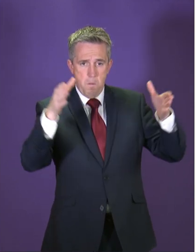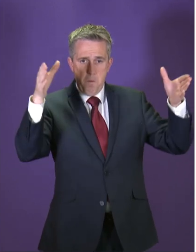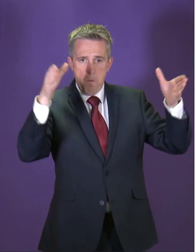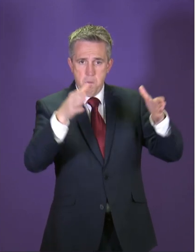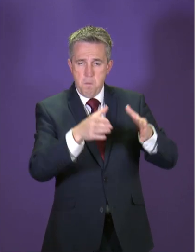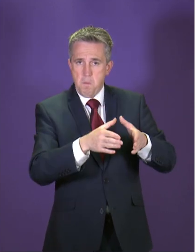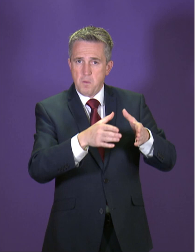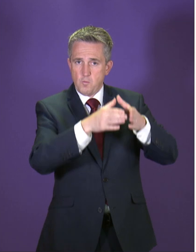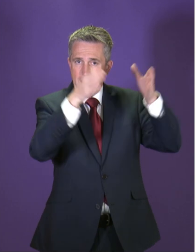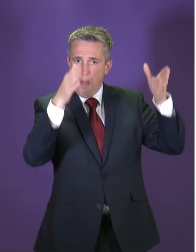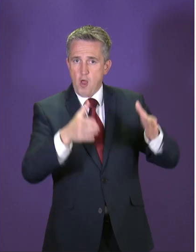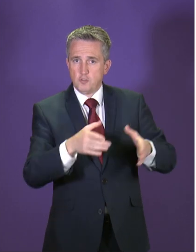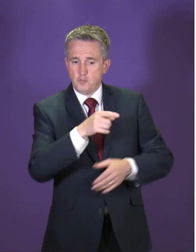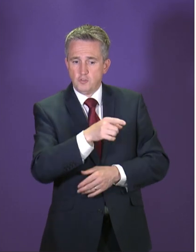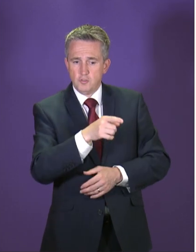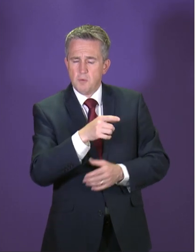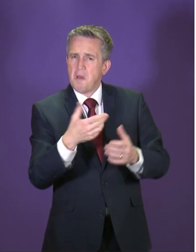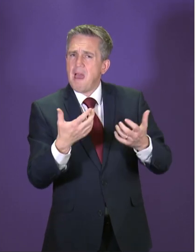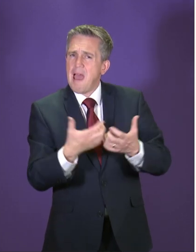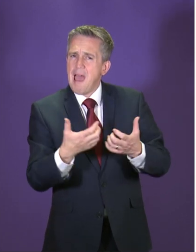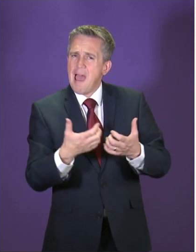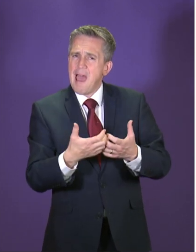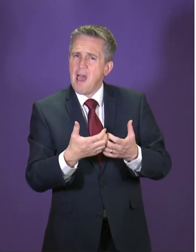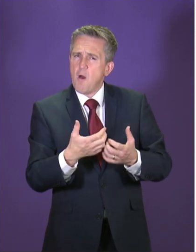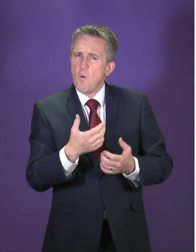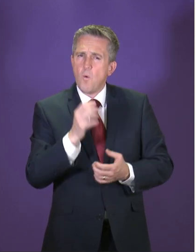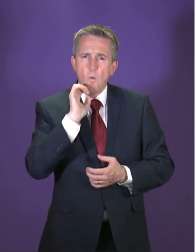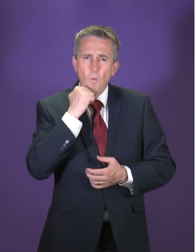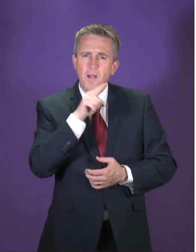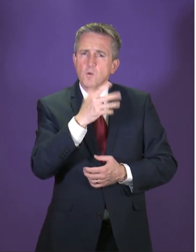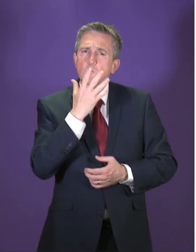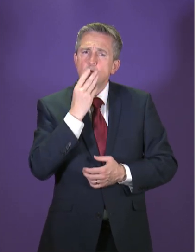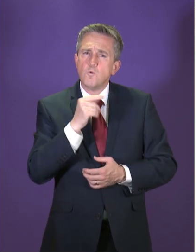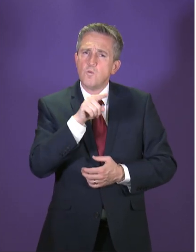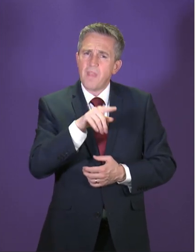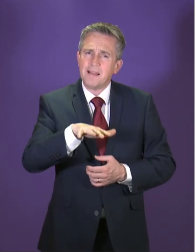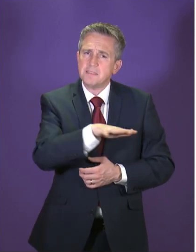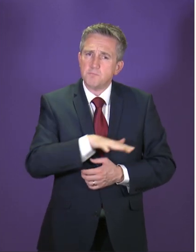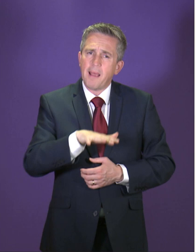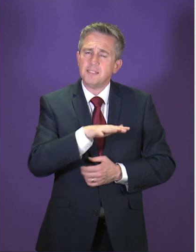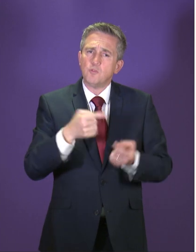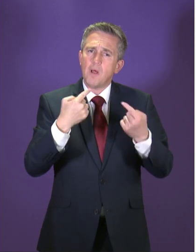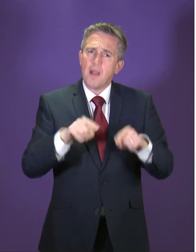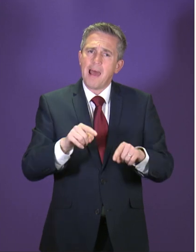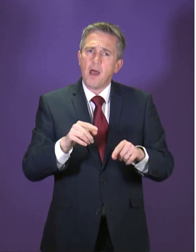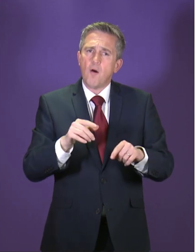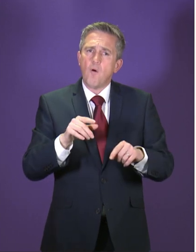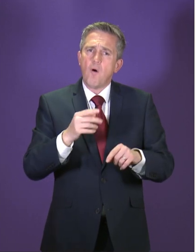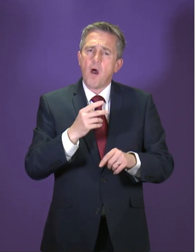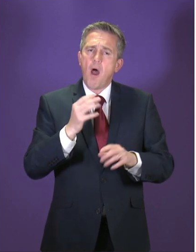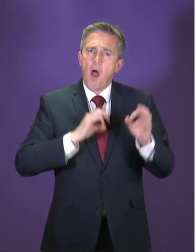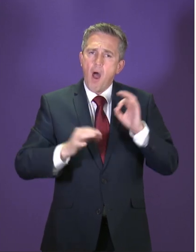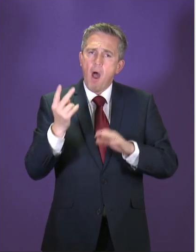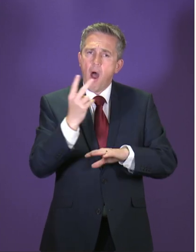I'm interested in how you'll use that as a space for artists to